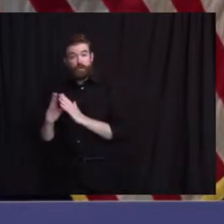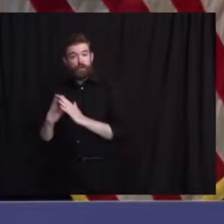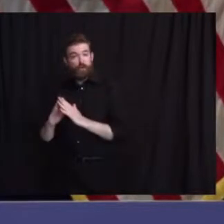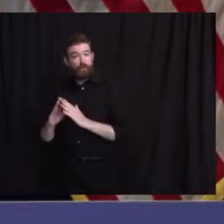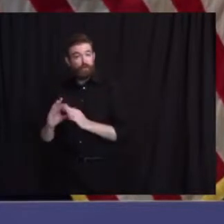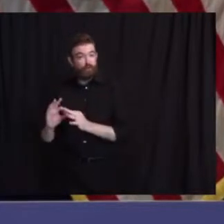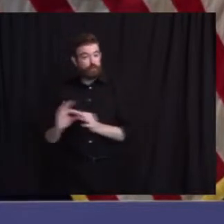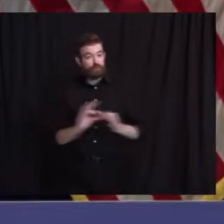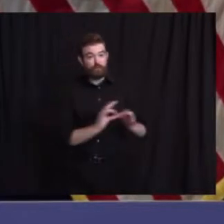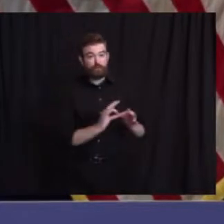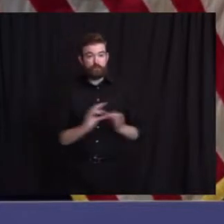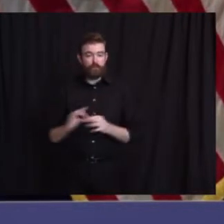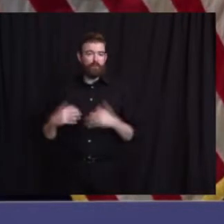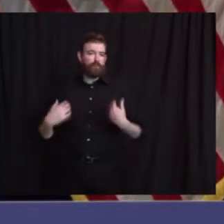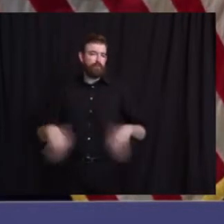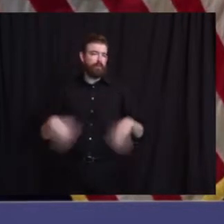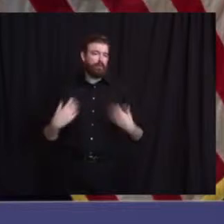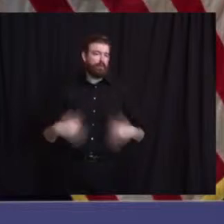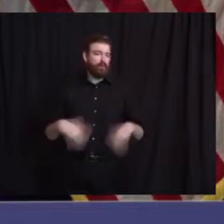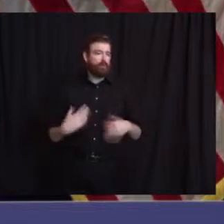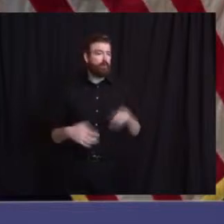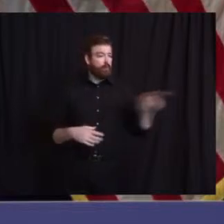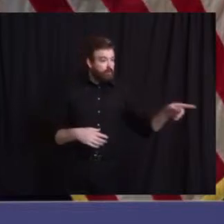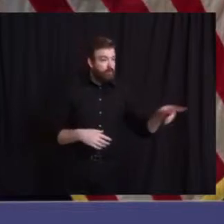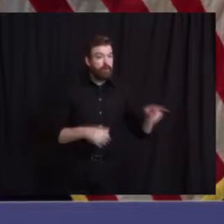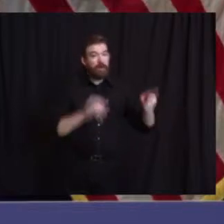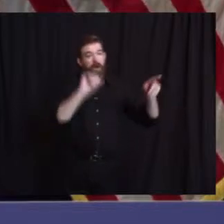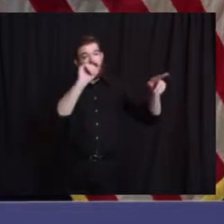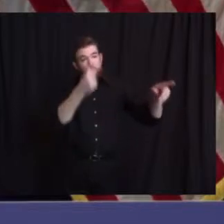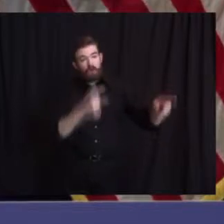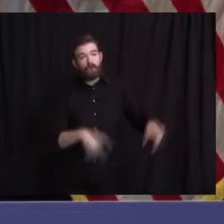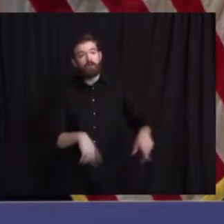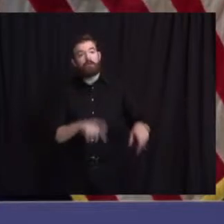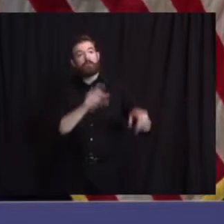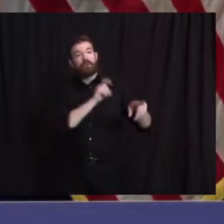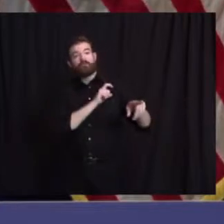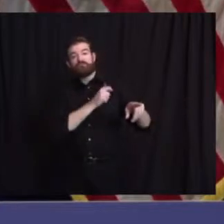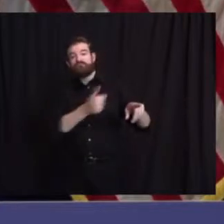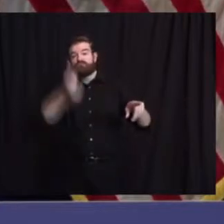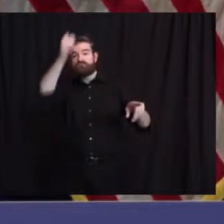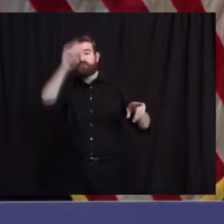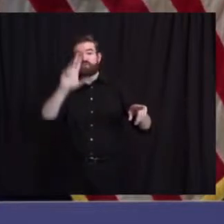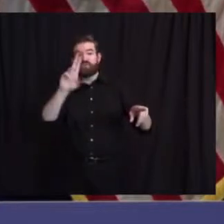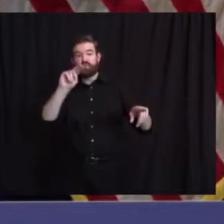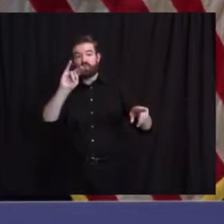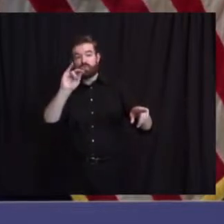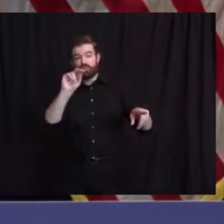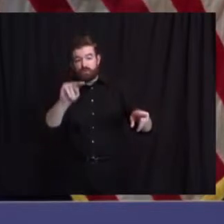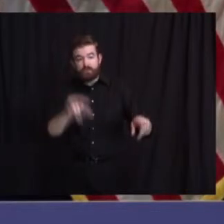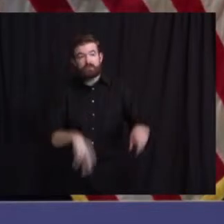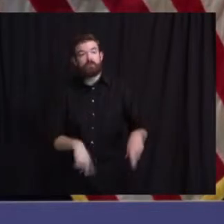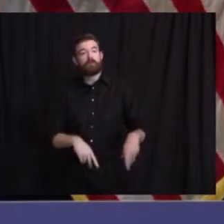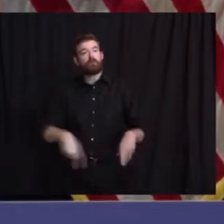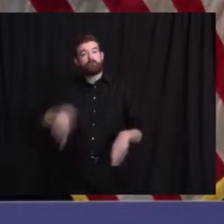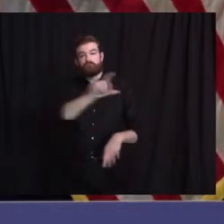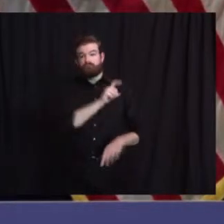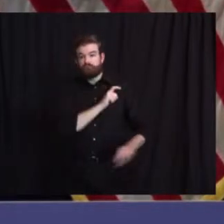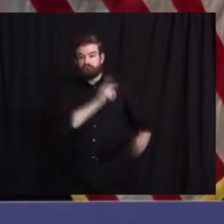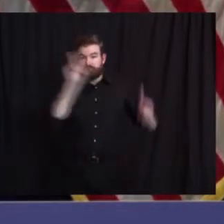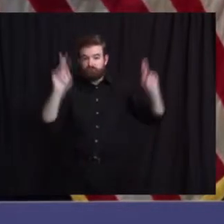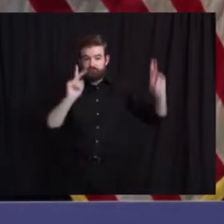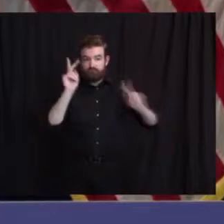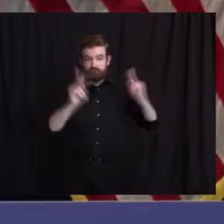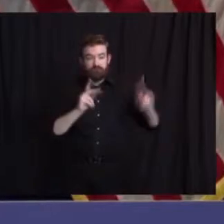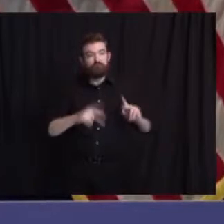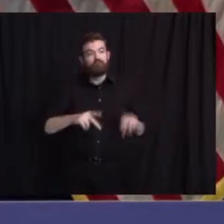Chiefs Union and the police chiefs themselves and the rank and file union represent, needed now more than ever as a nation